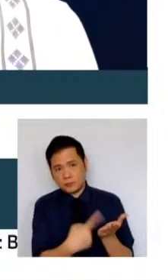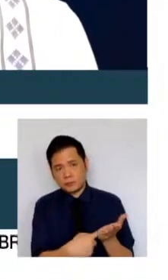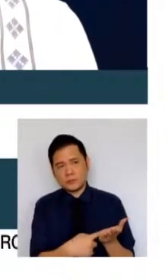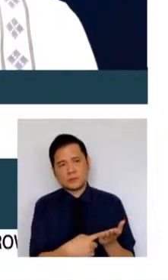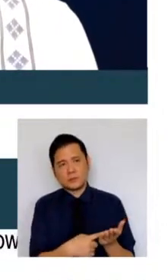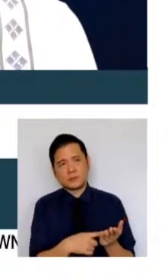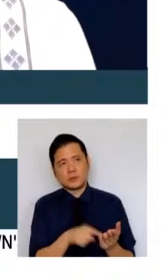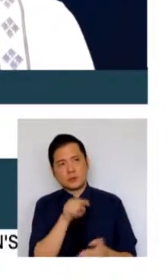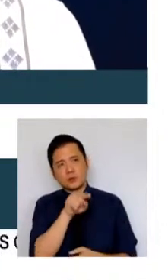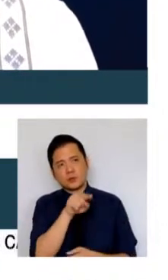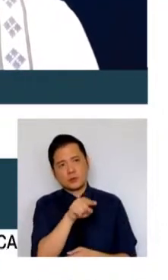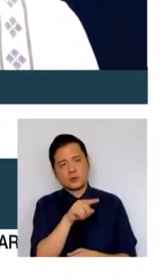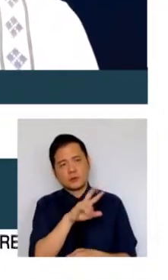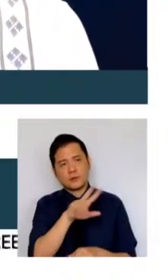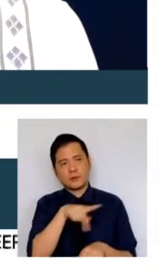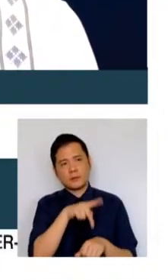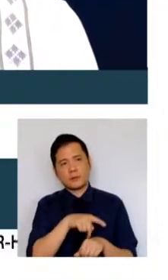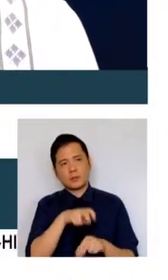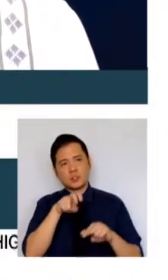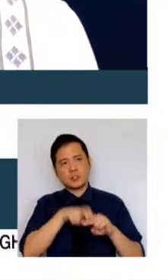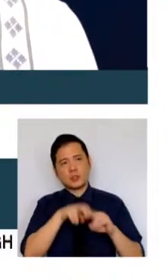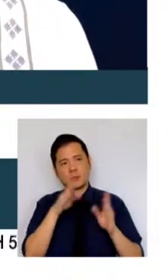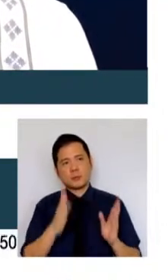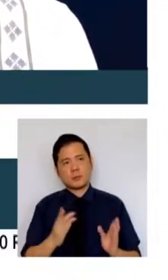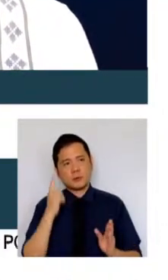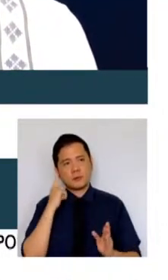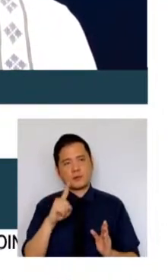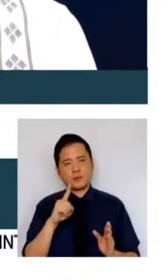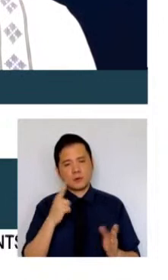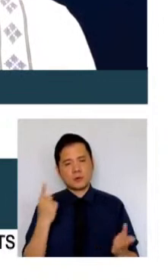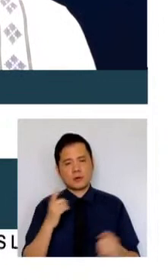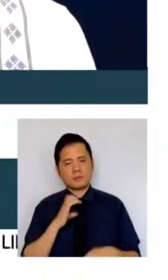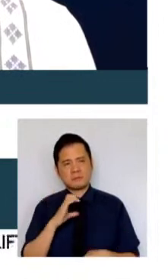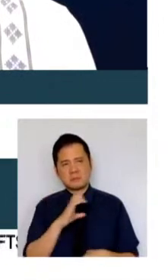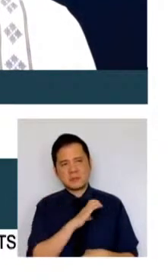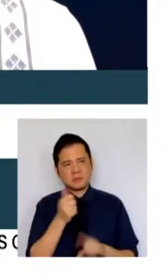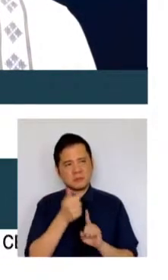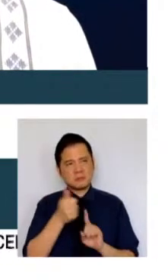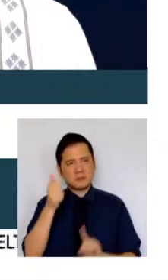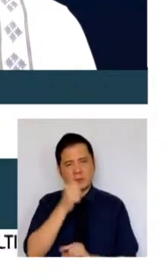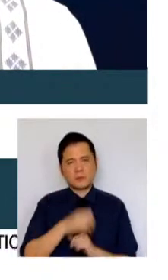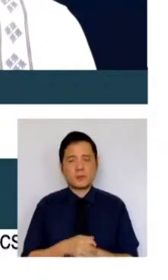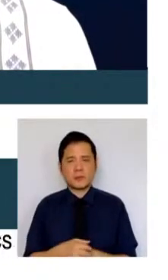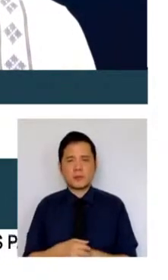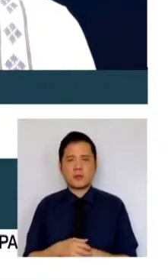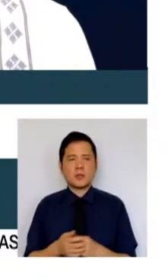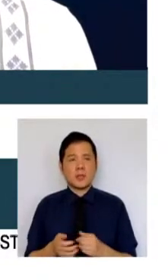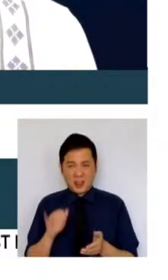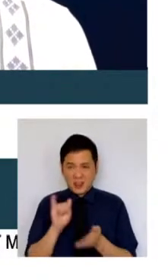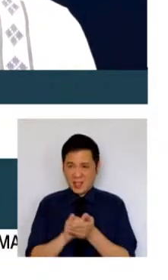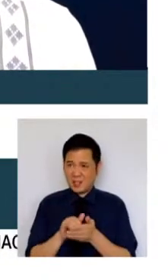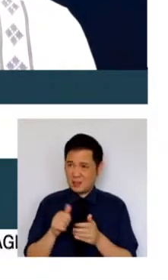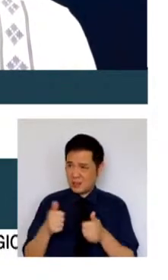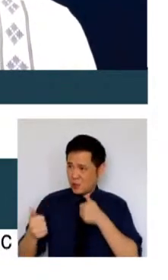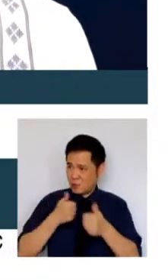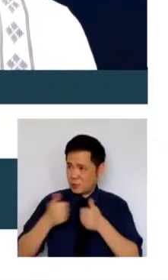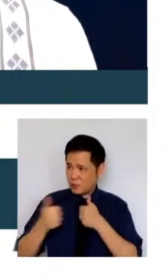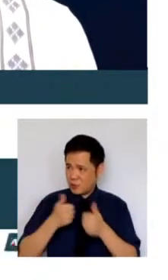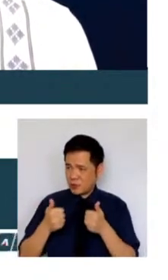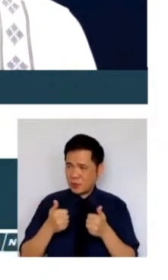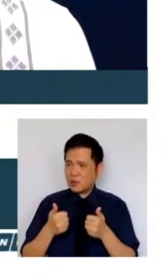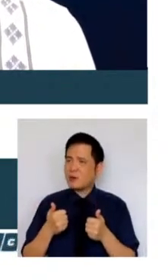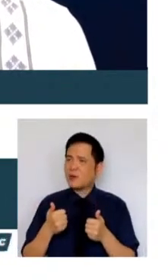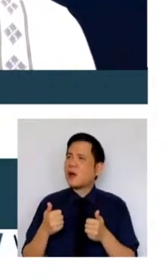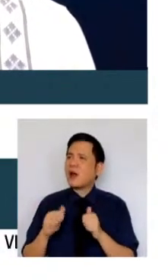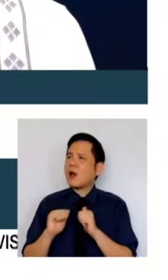Philippine Competition Commission. What role do you think will competition play in our recovery efforts, in the road